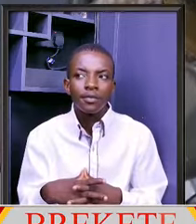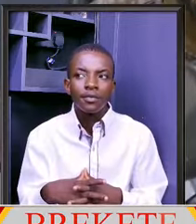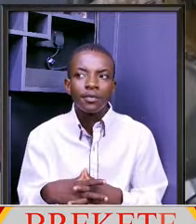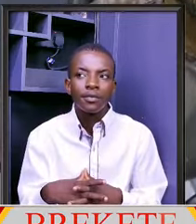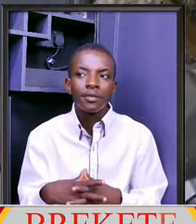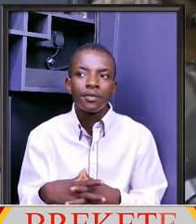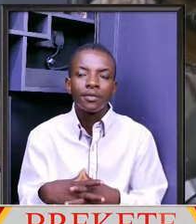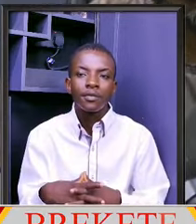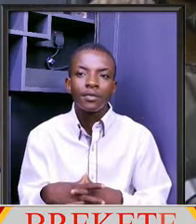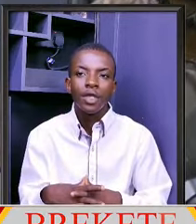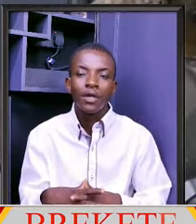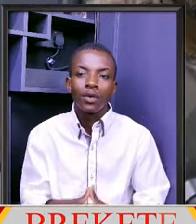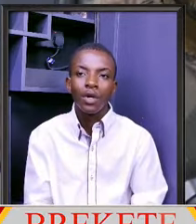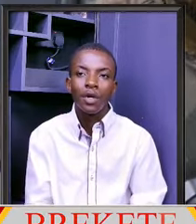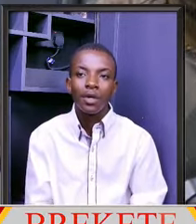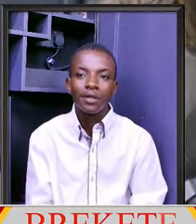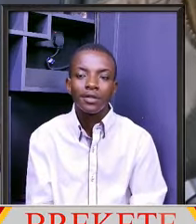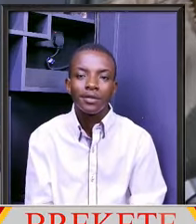Network, networker.